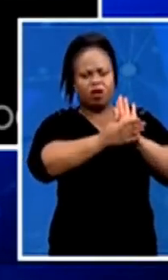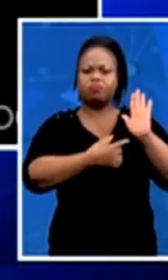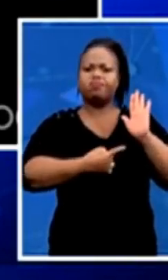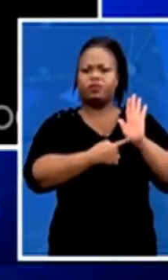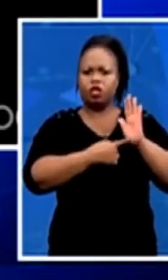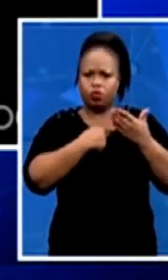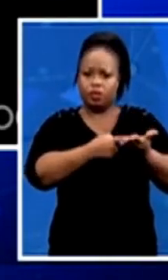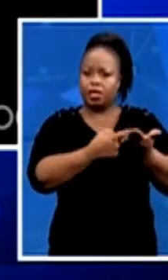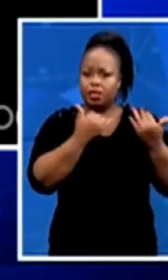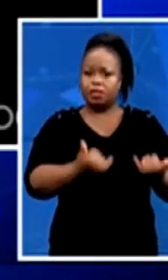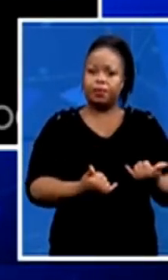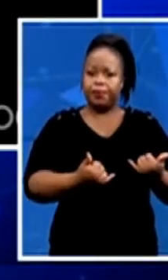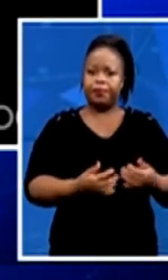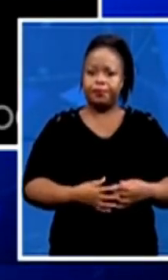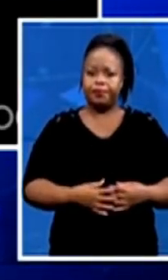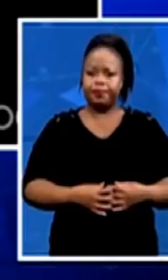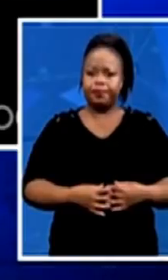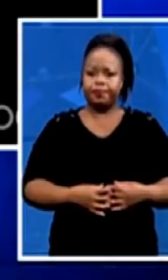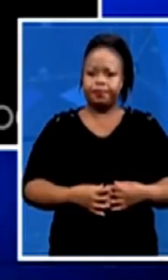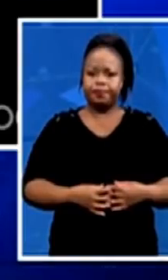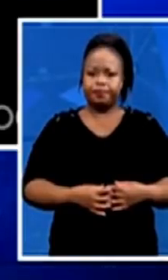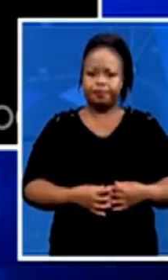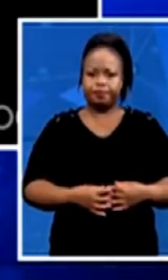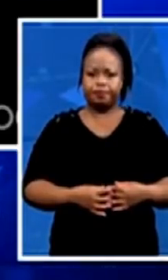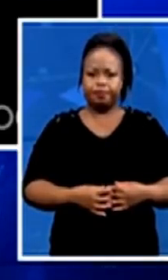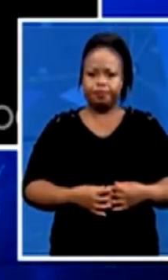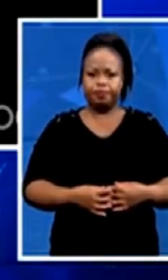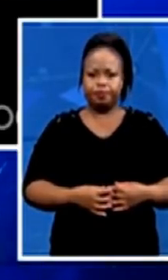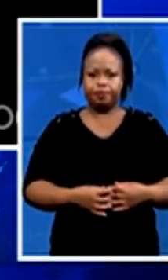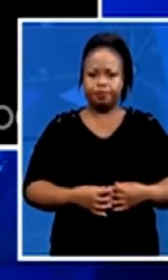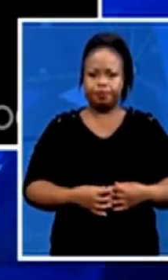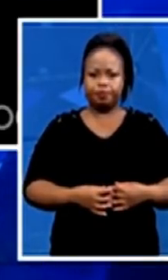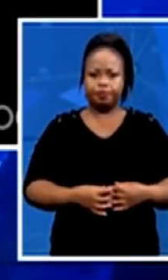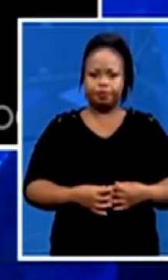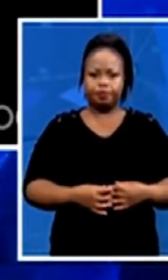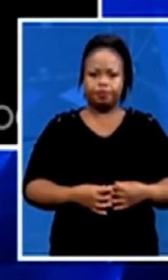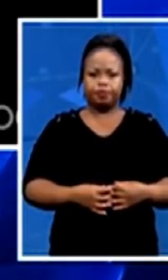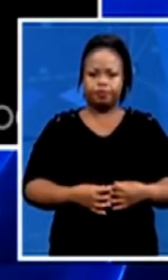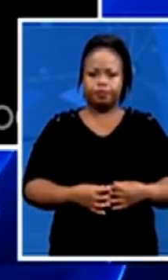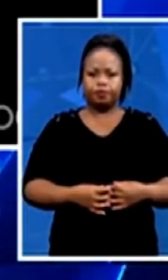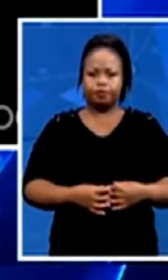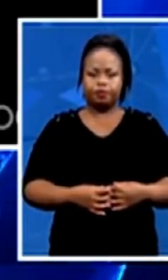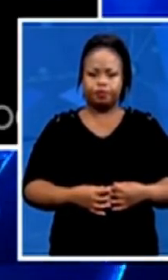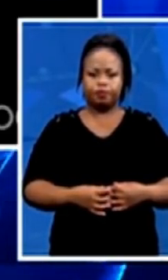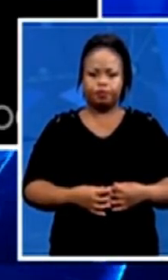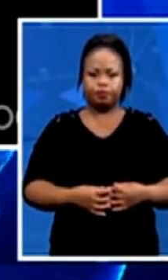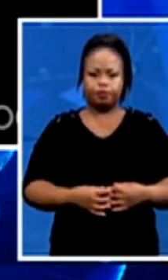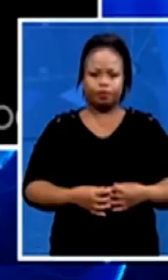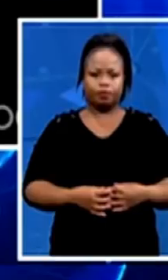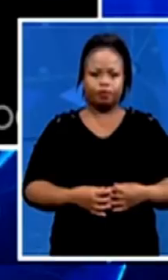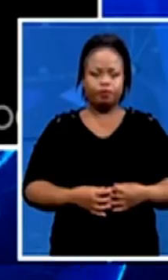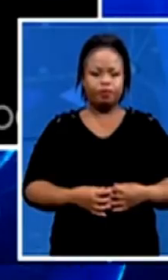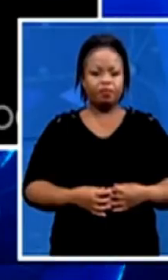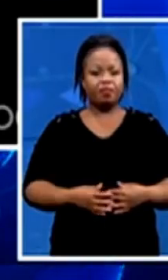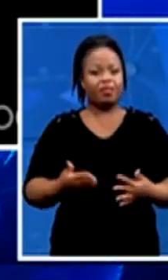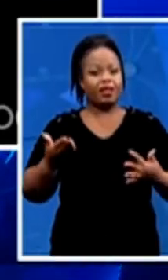about here. So the particularly in a case such as the following, such as